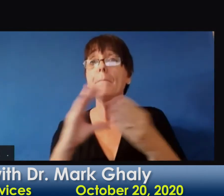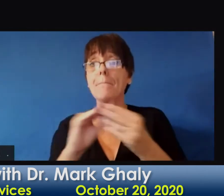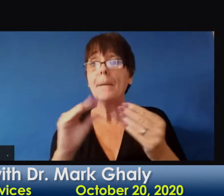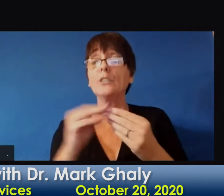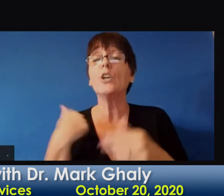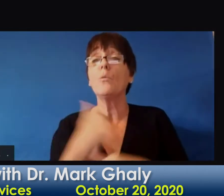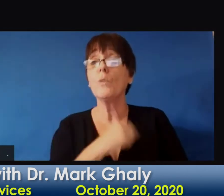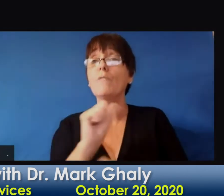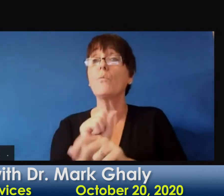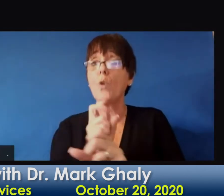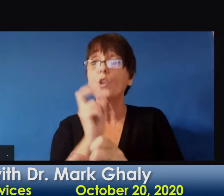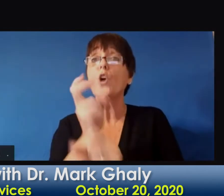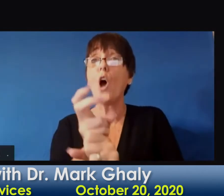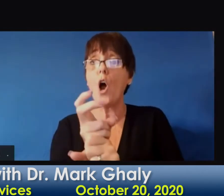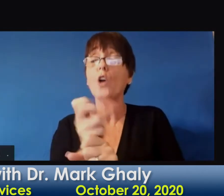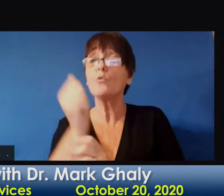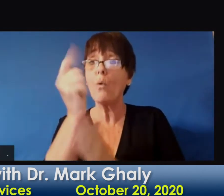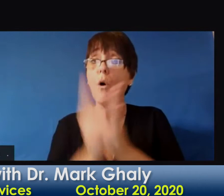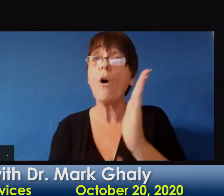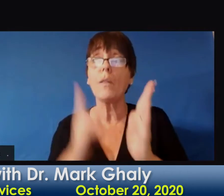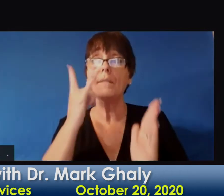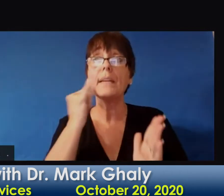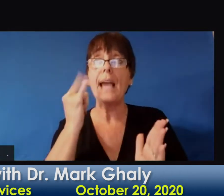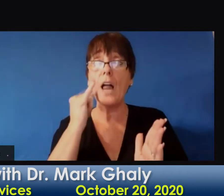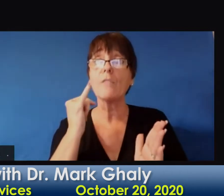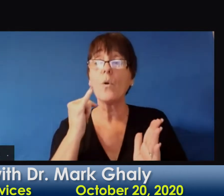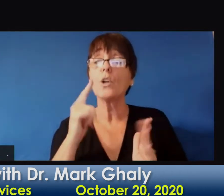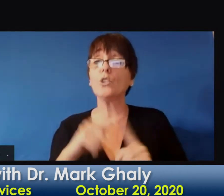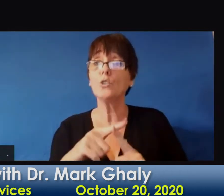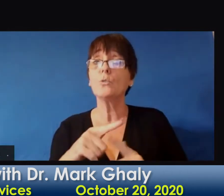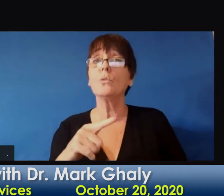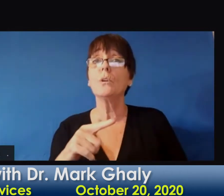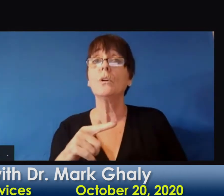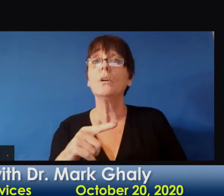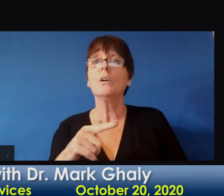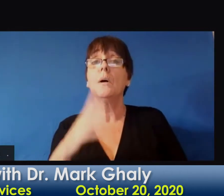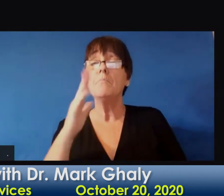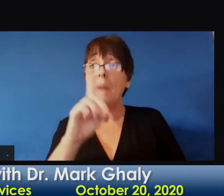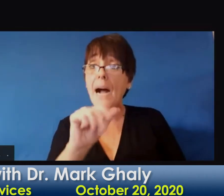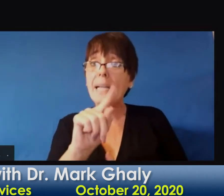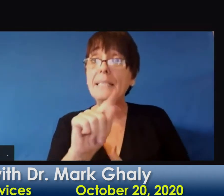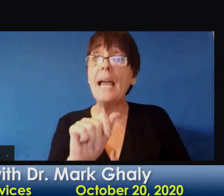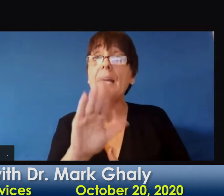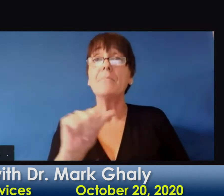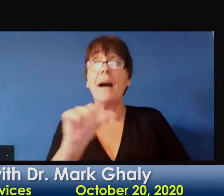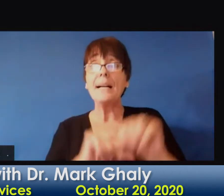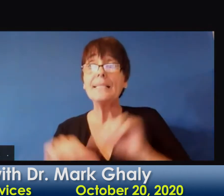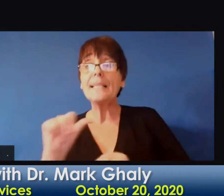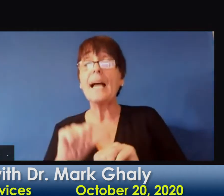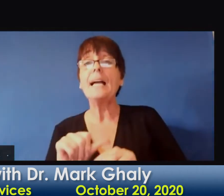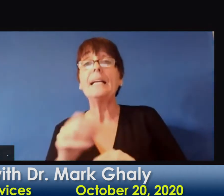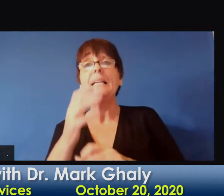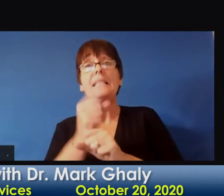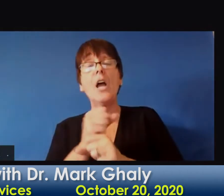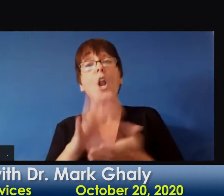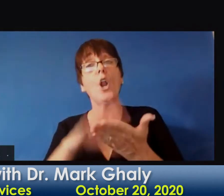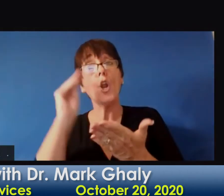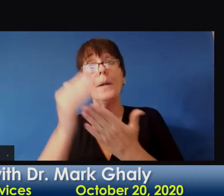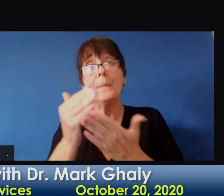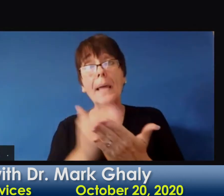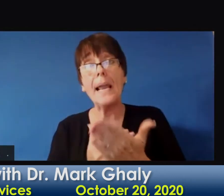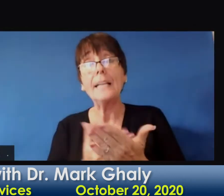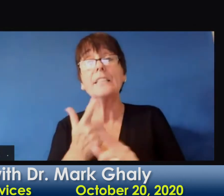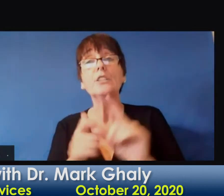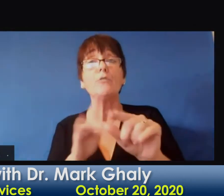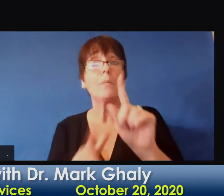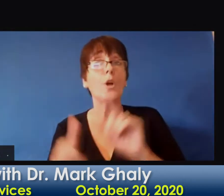worked hard across the state to hold on to, driven by data, driven by science, taking the lessons from earlier parts